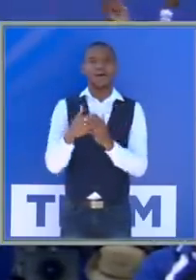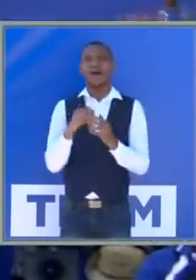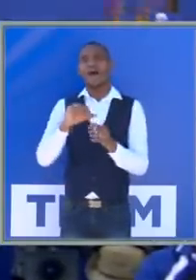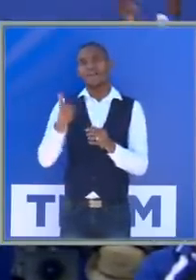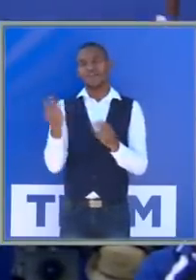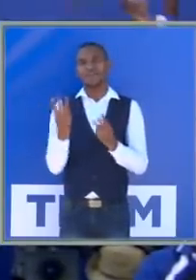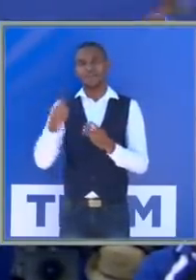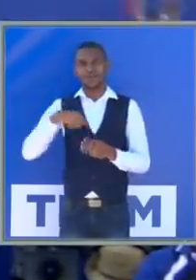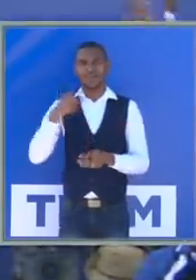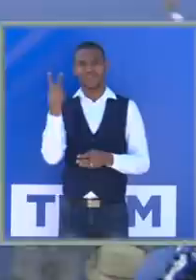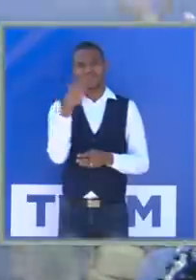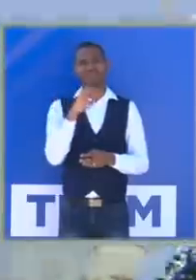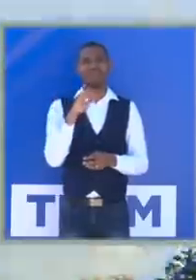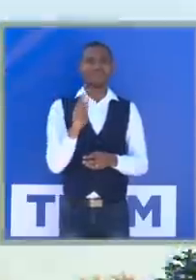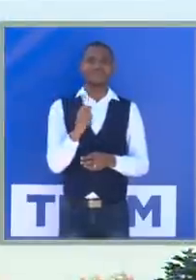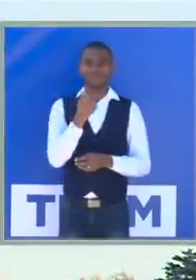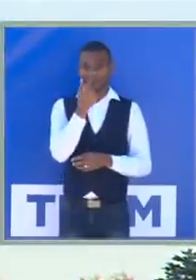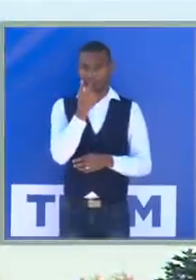it.